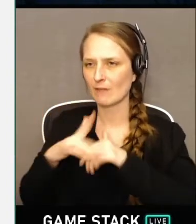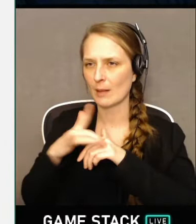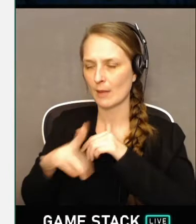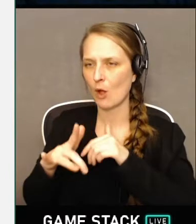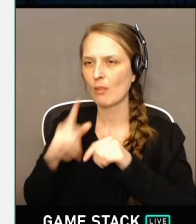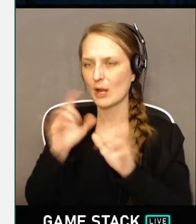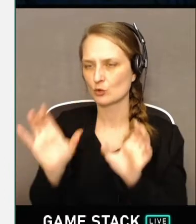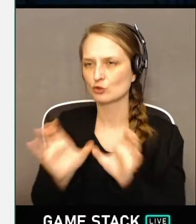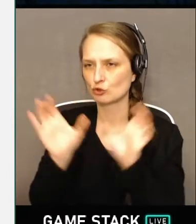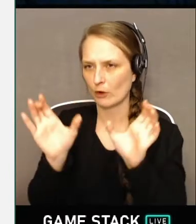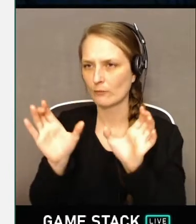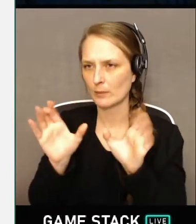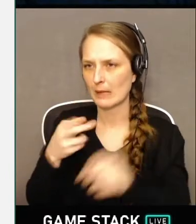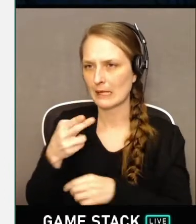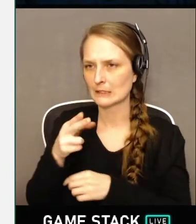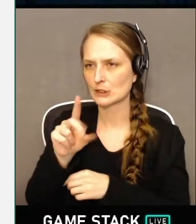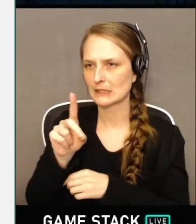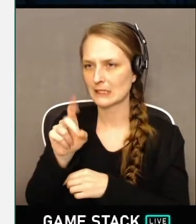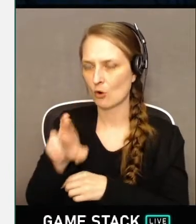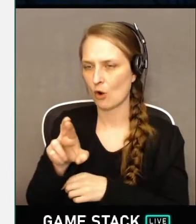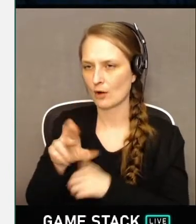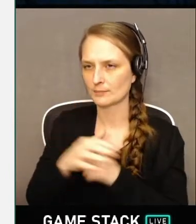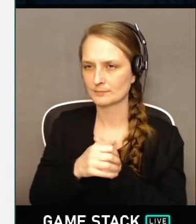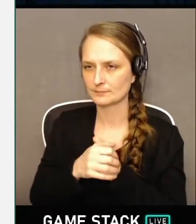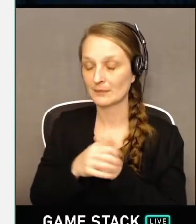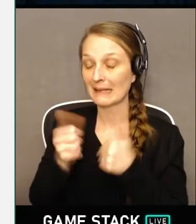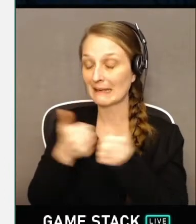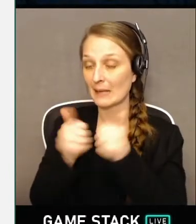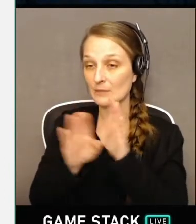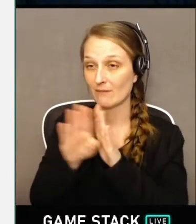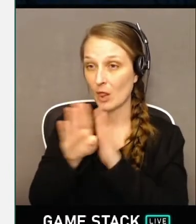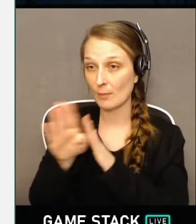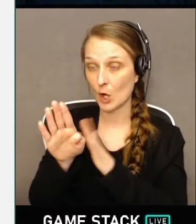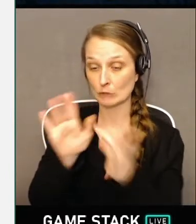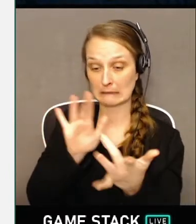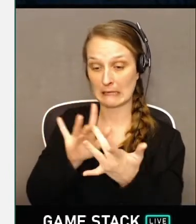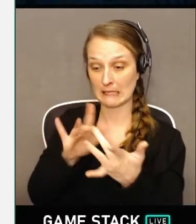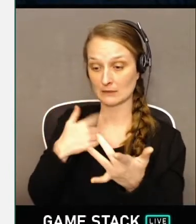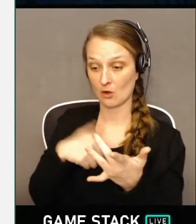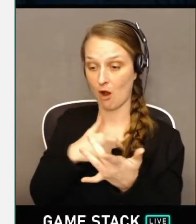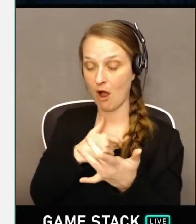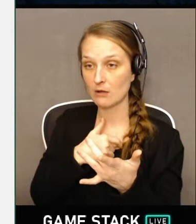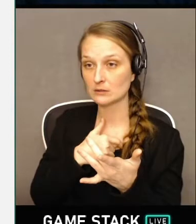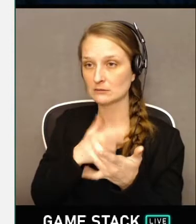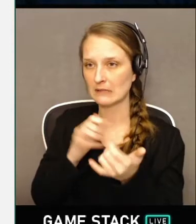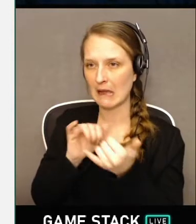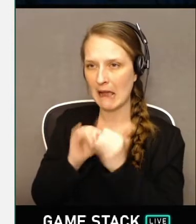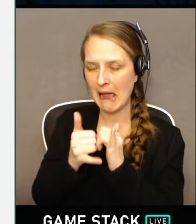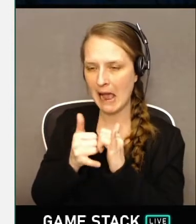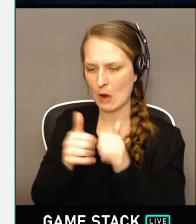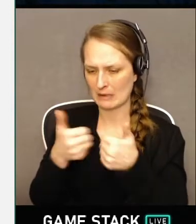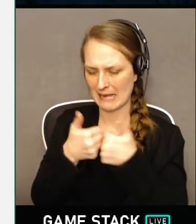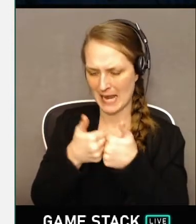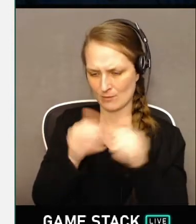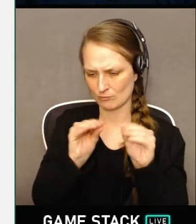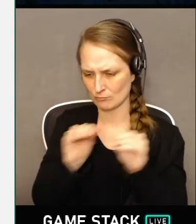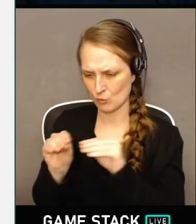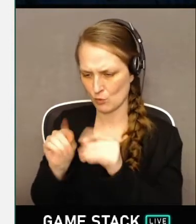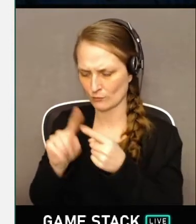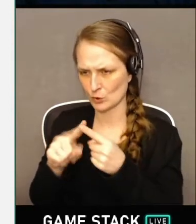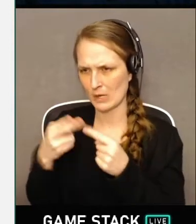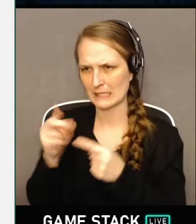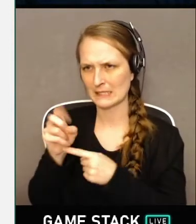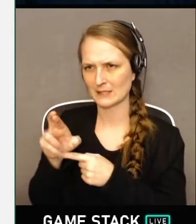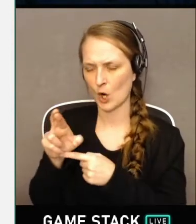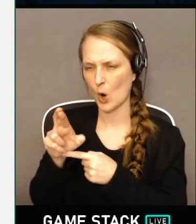Display HDR. When game developers reach out to us for help to move their games to HDR, we continue to explore